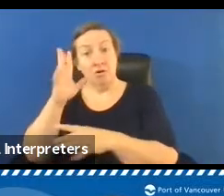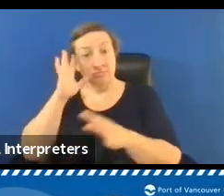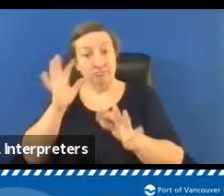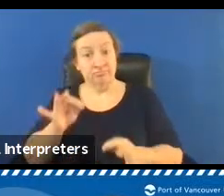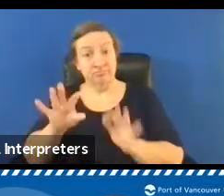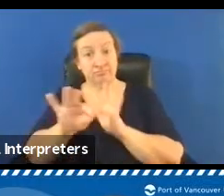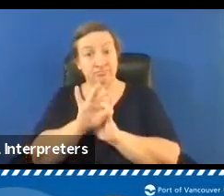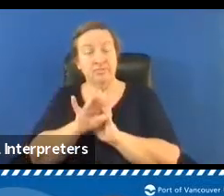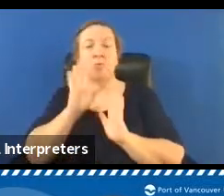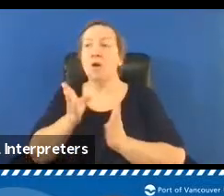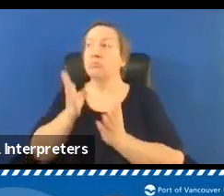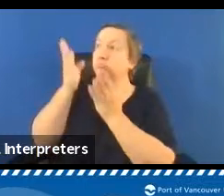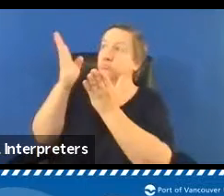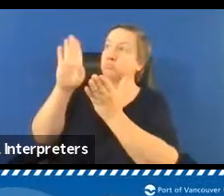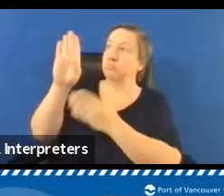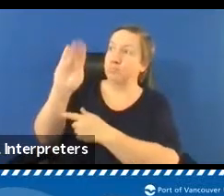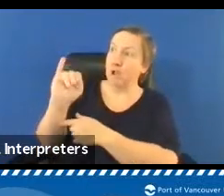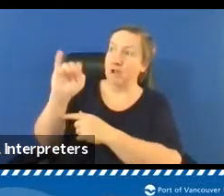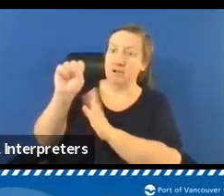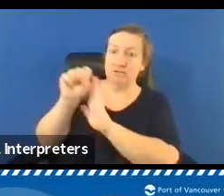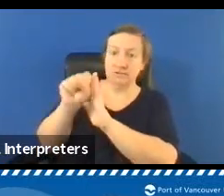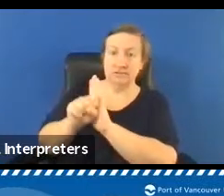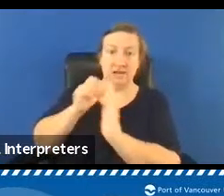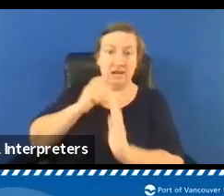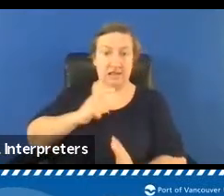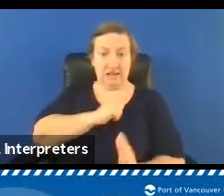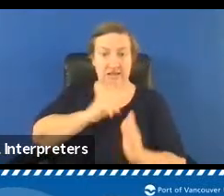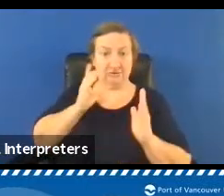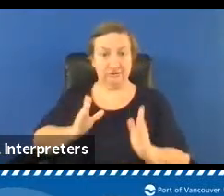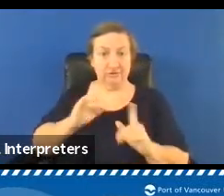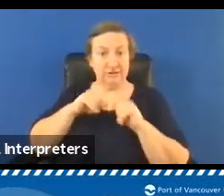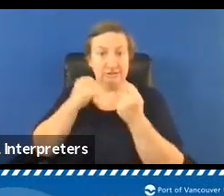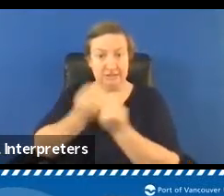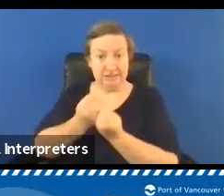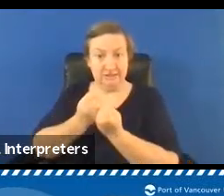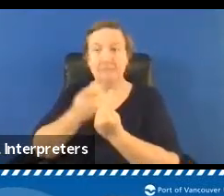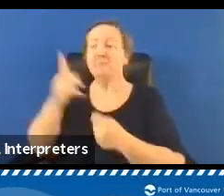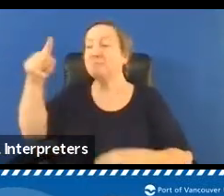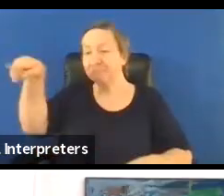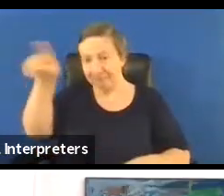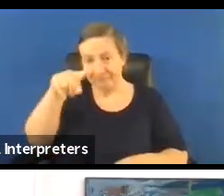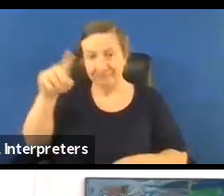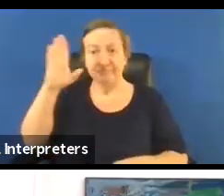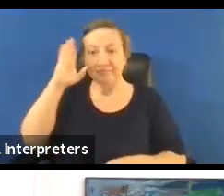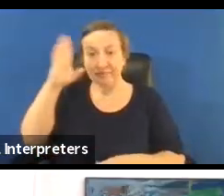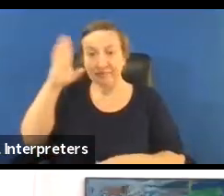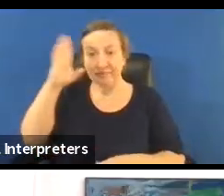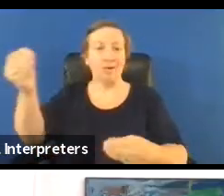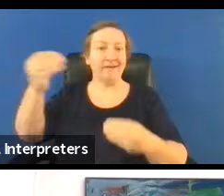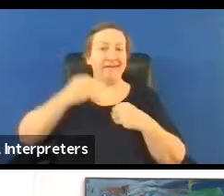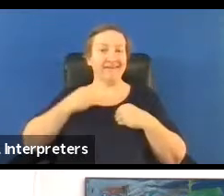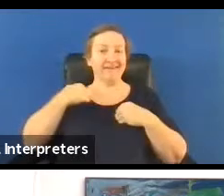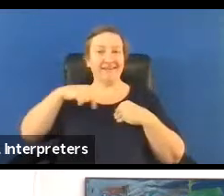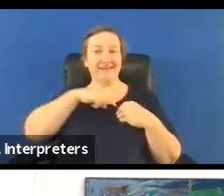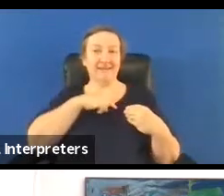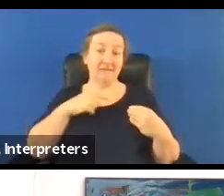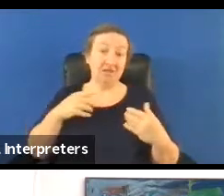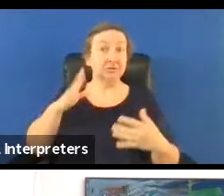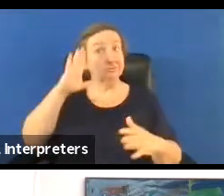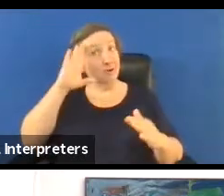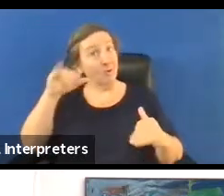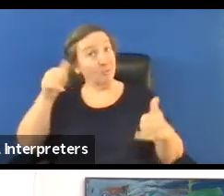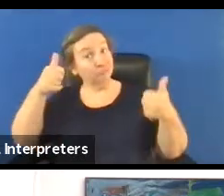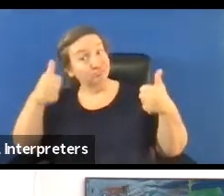to the bi-state legislative team for them to give us what we hope will be a thumbs up to